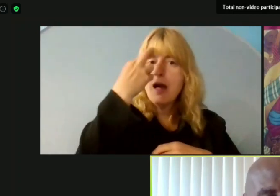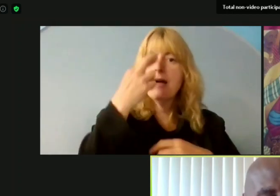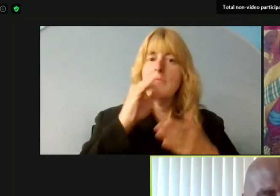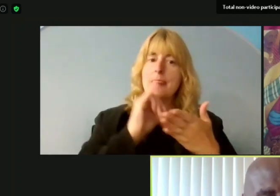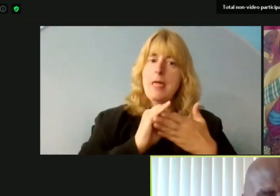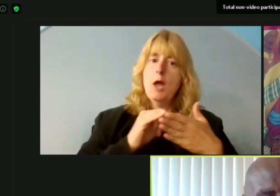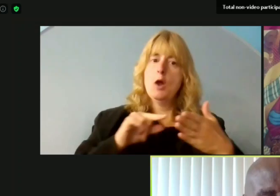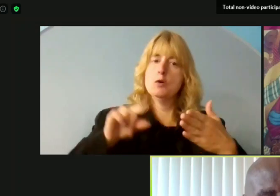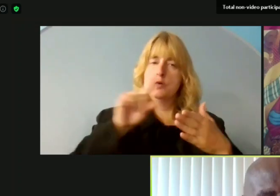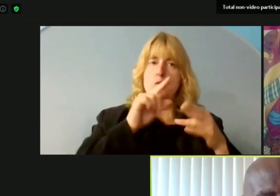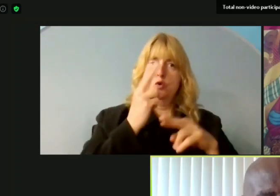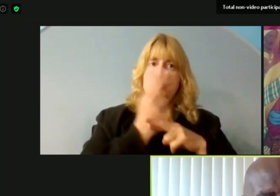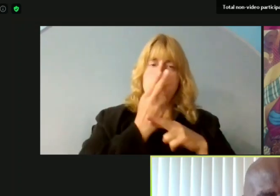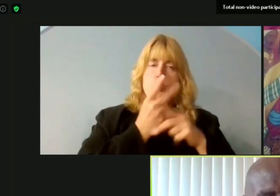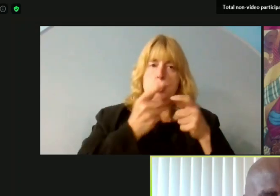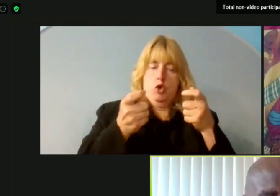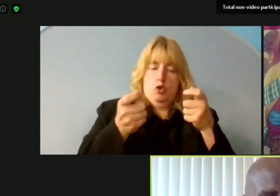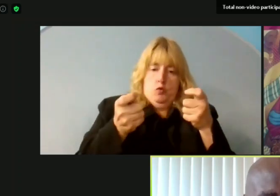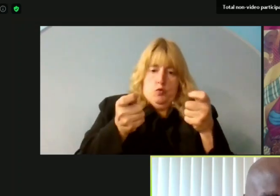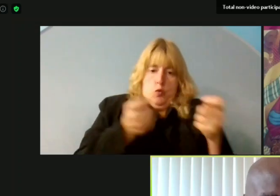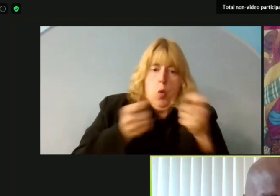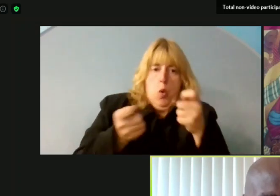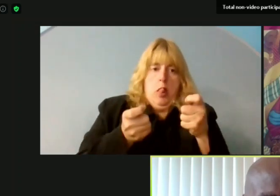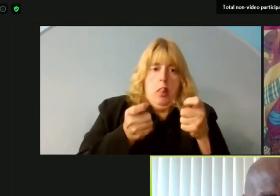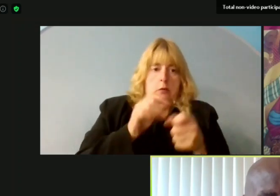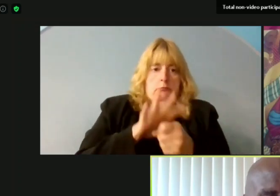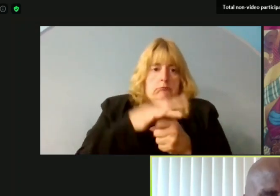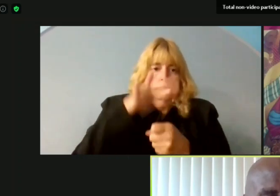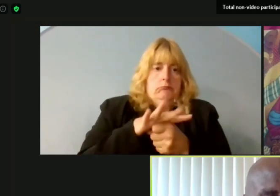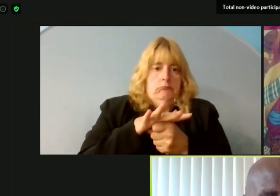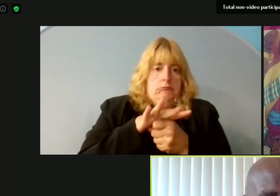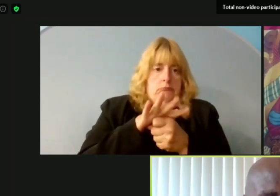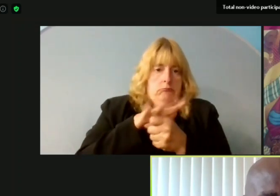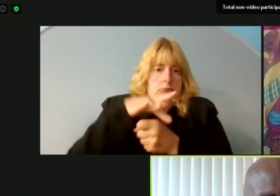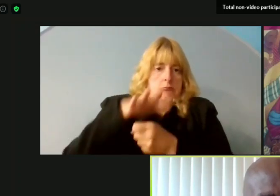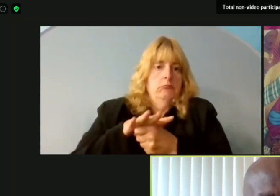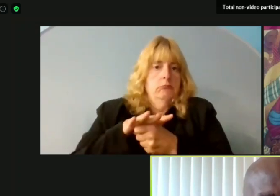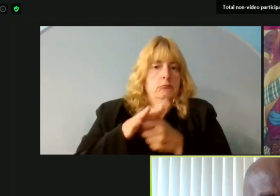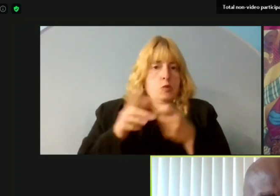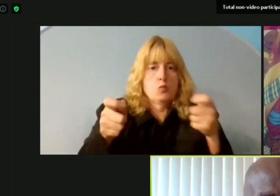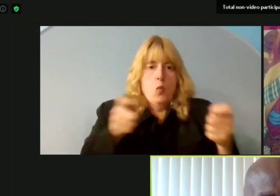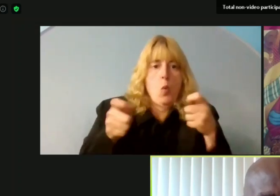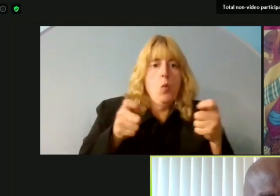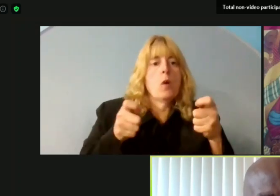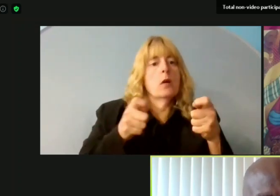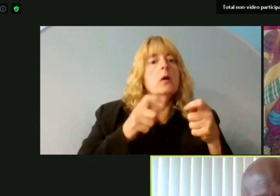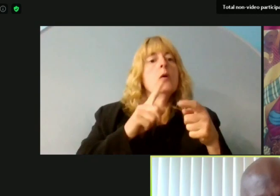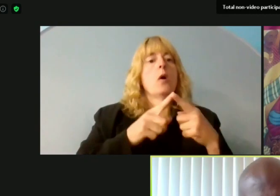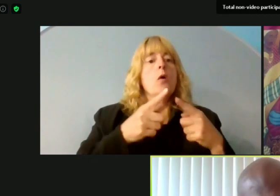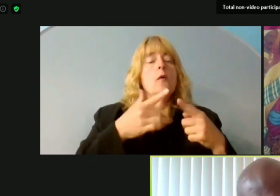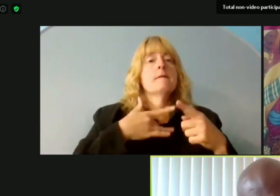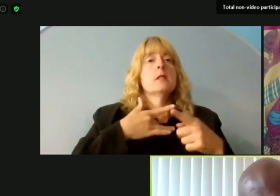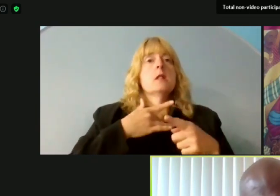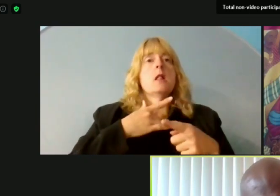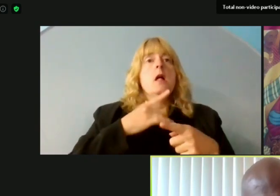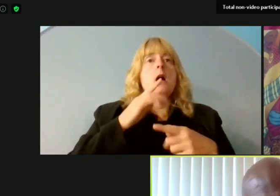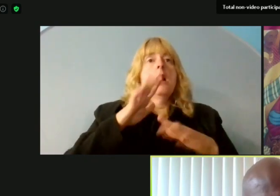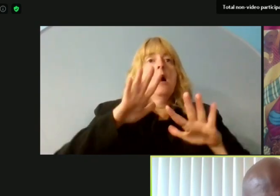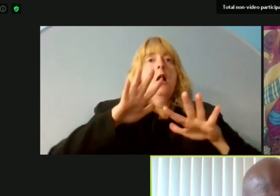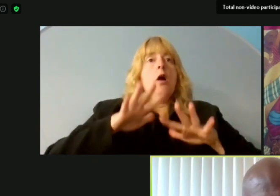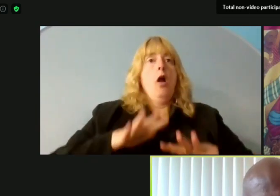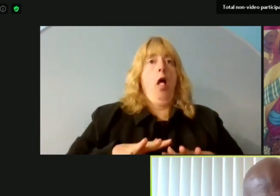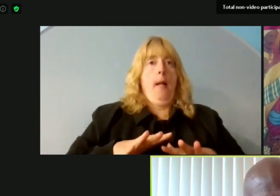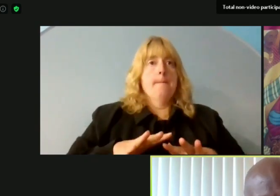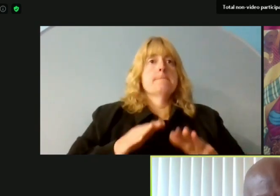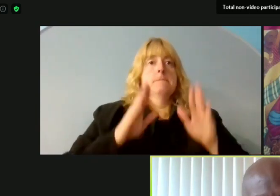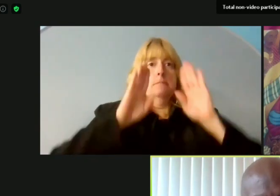utilizing controlled explosion every day. When you get in your car and turn the key, what's happening in front of